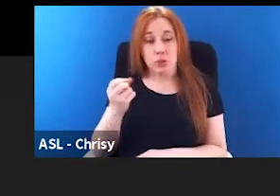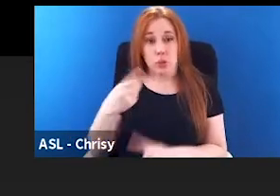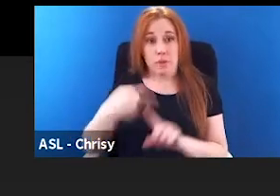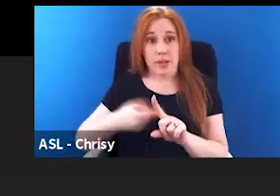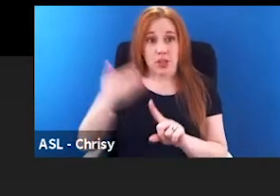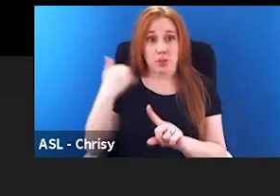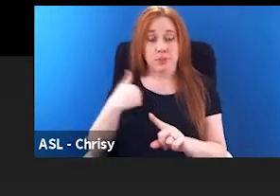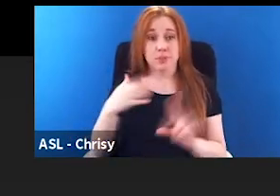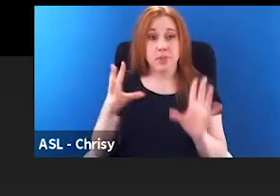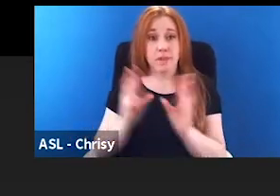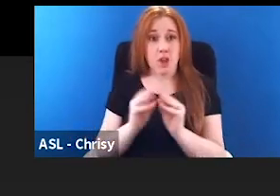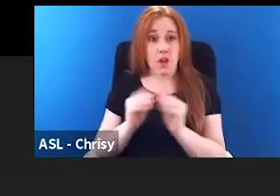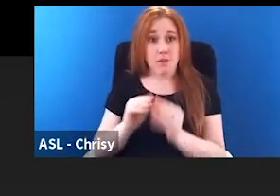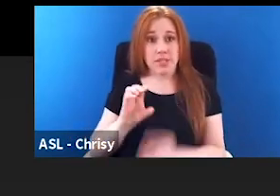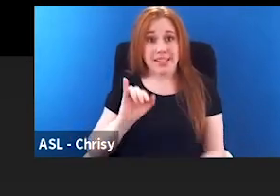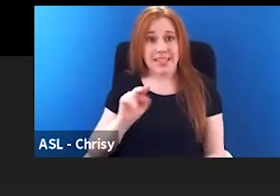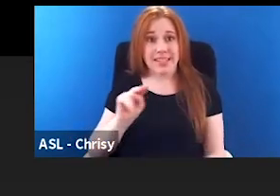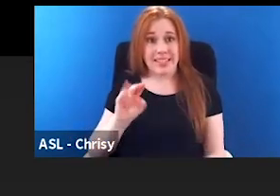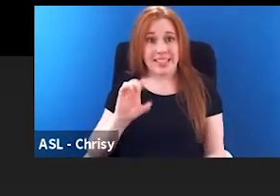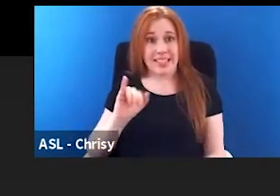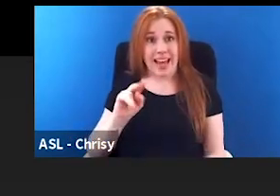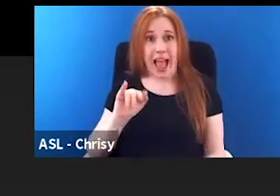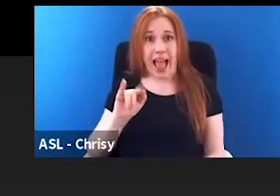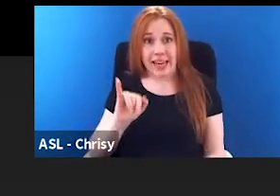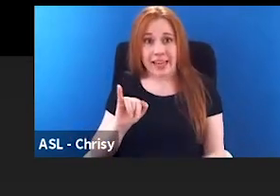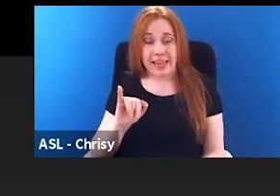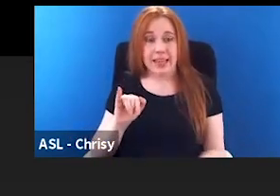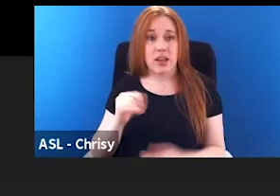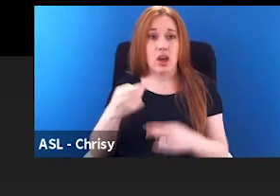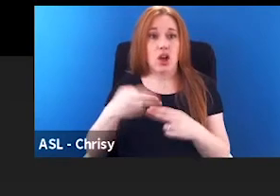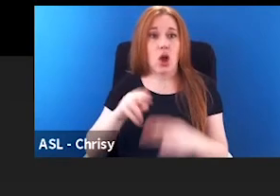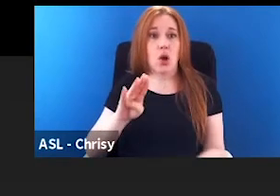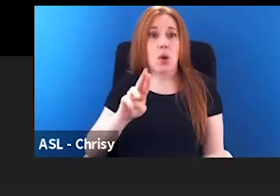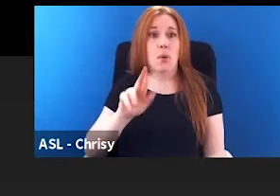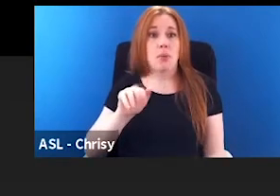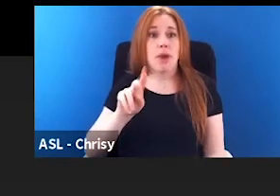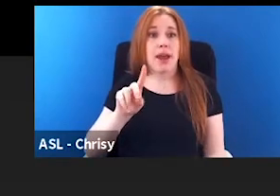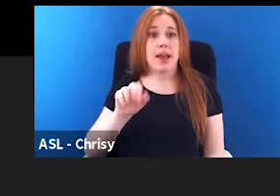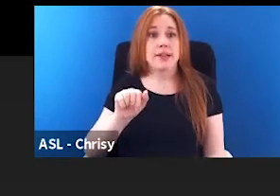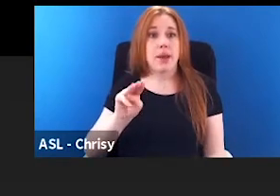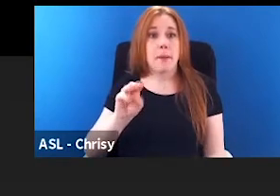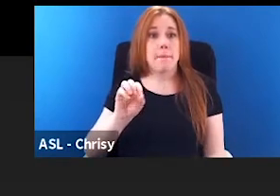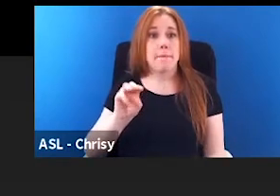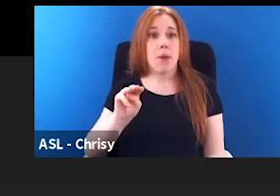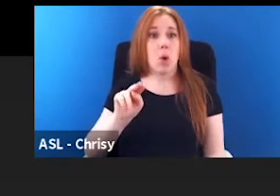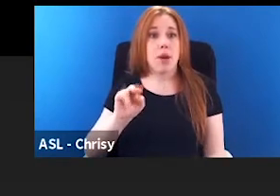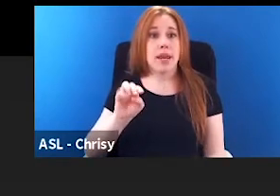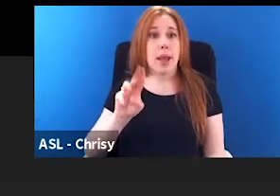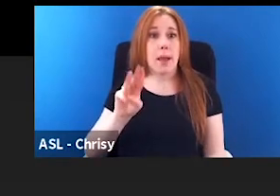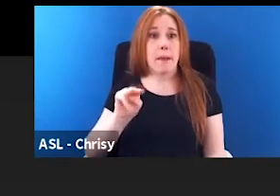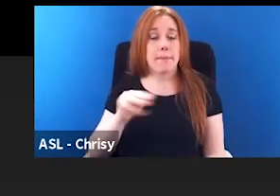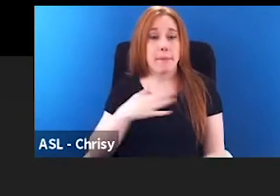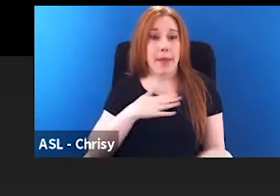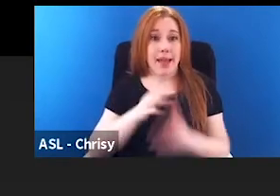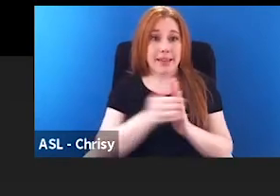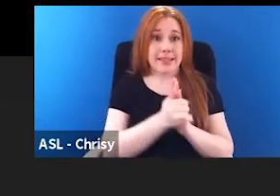conference in Cincinnati that's happened the last few years called Brandemonium. And my talent manager, Rachel, and